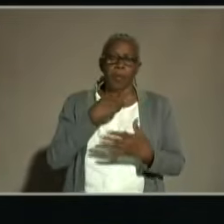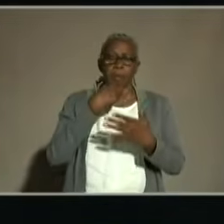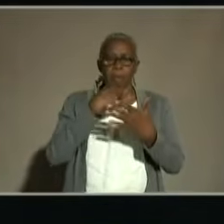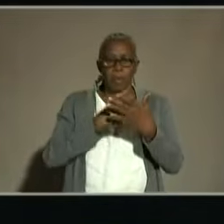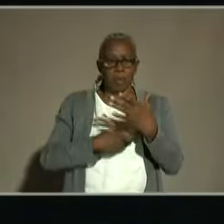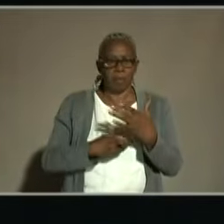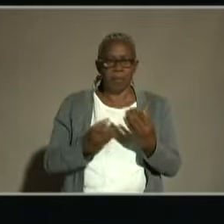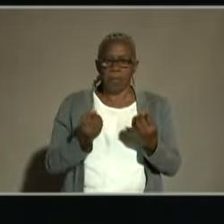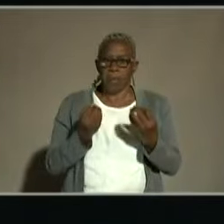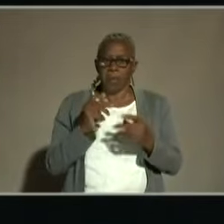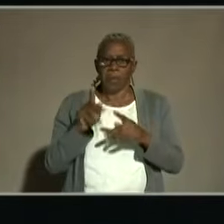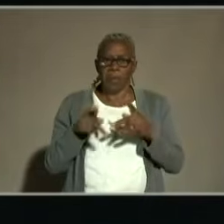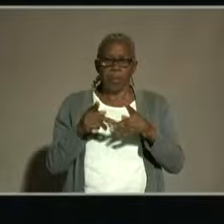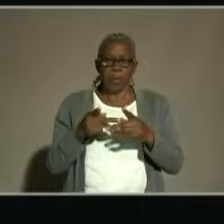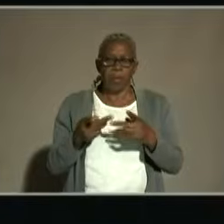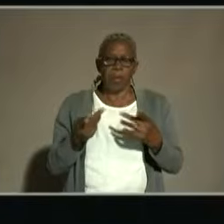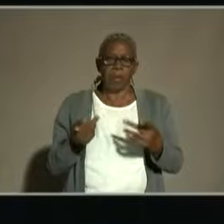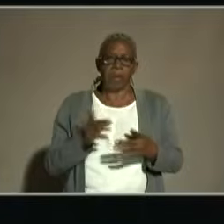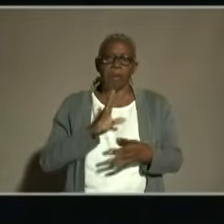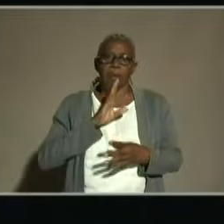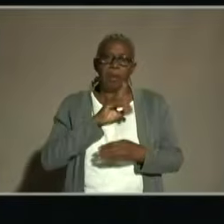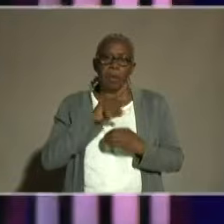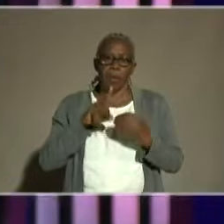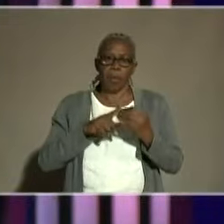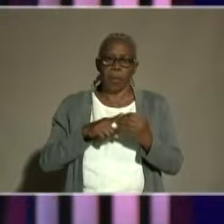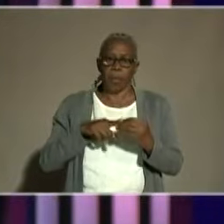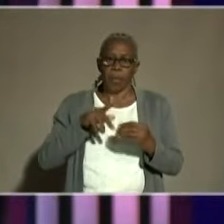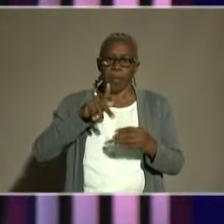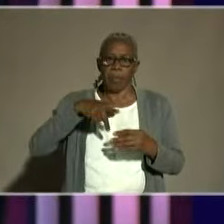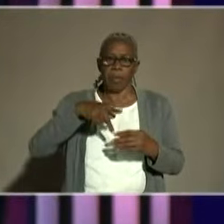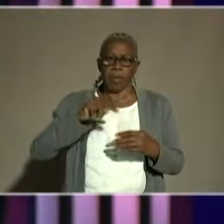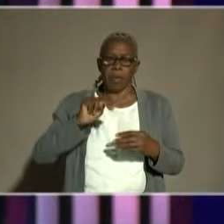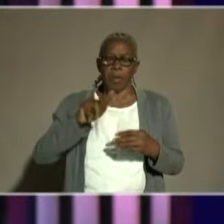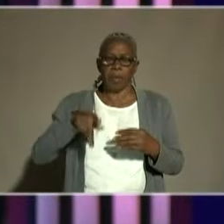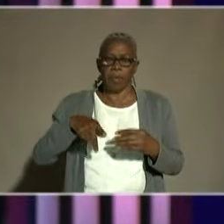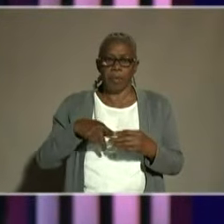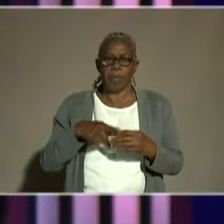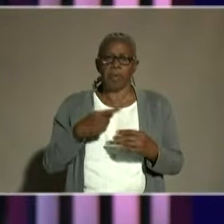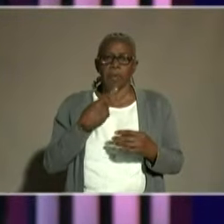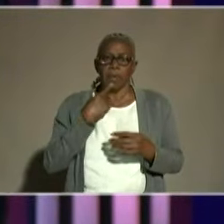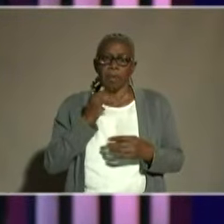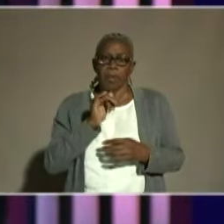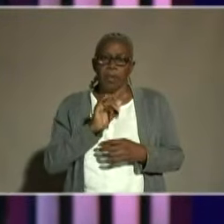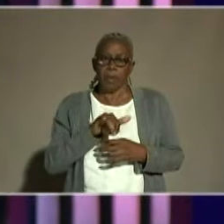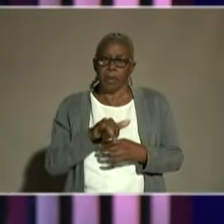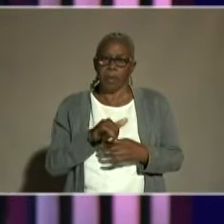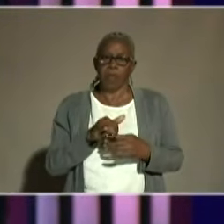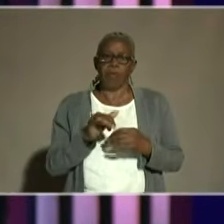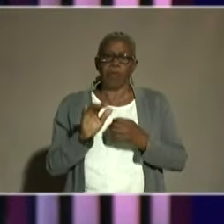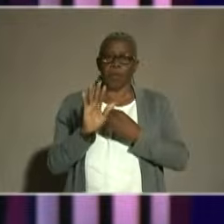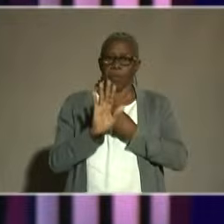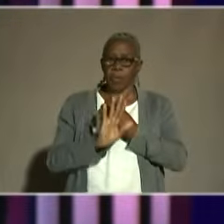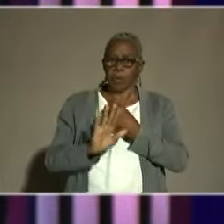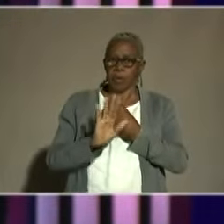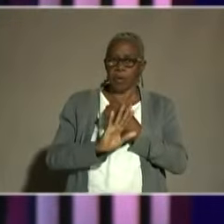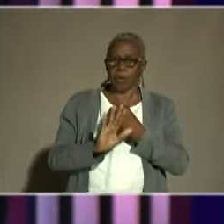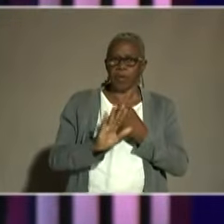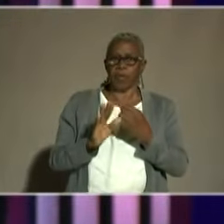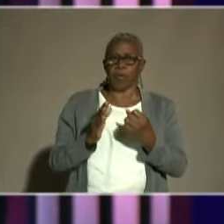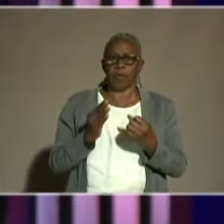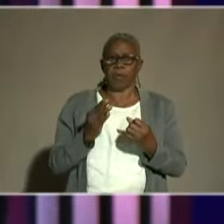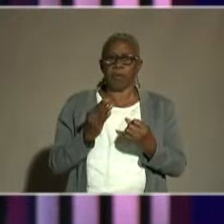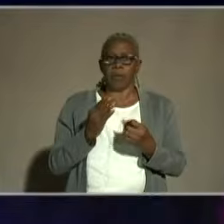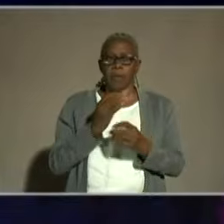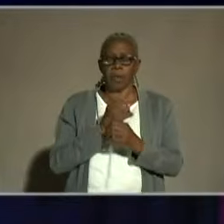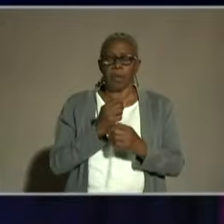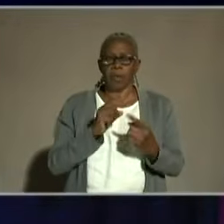been taking issue with your numbers. The PNP's assertion that it can fund the proposal through projected revenue growth doesn't seem to take